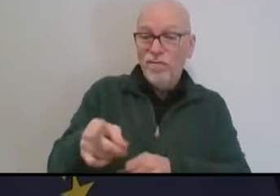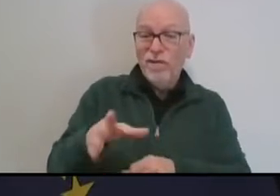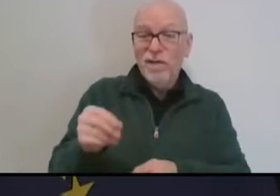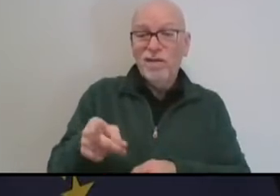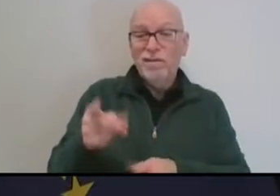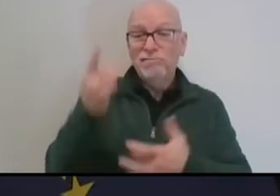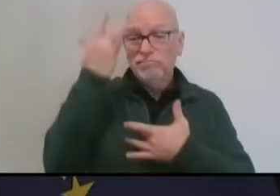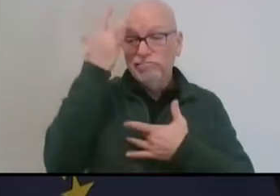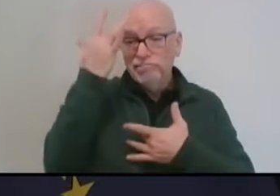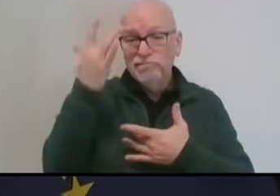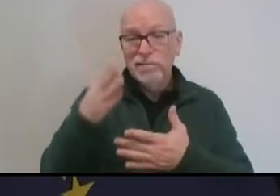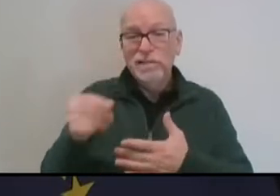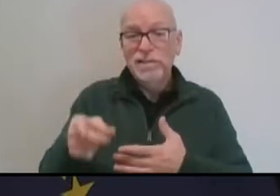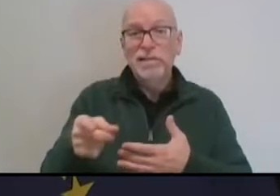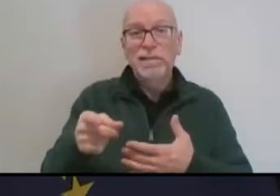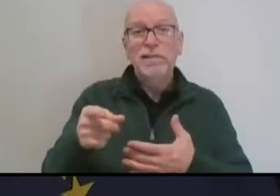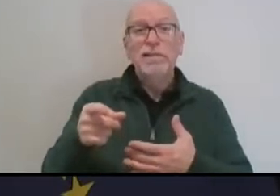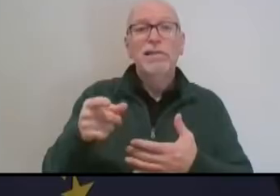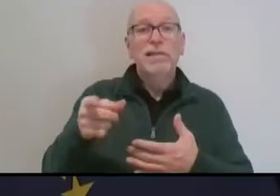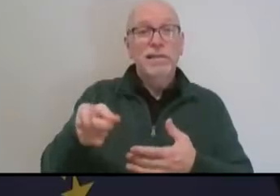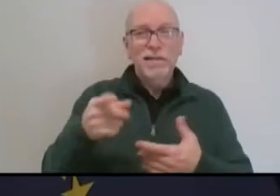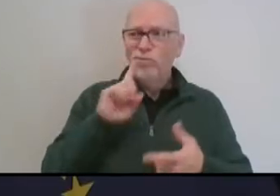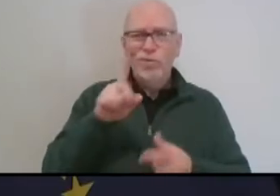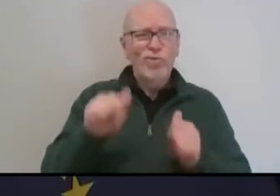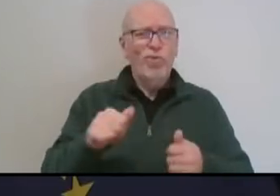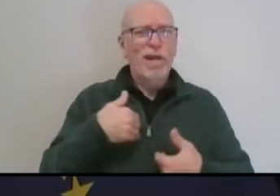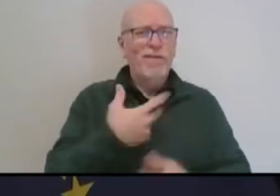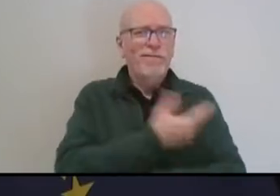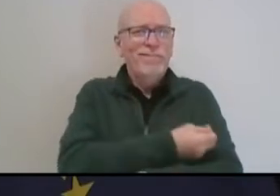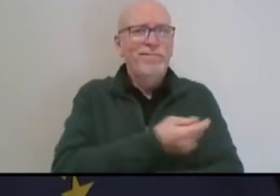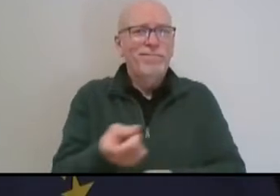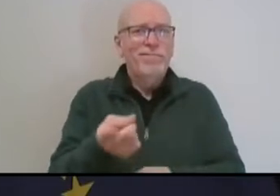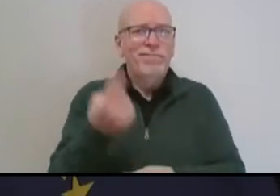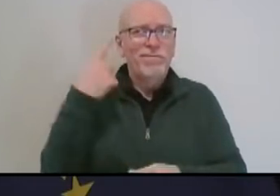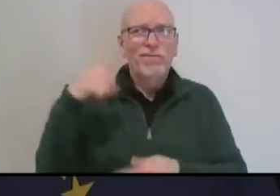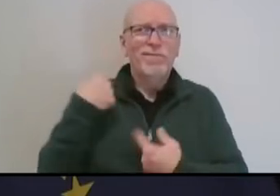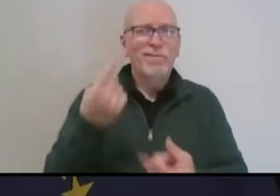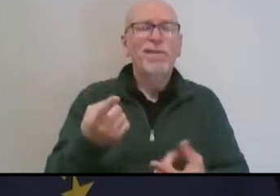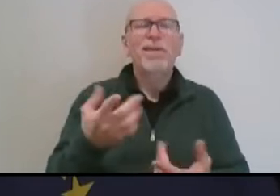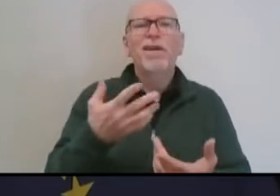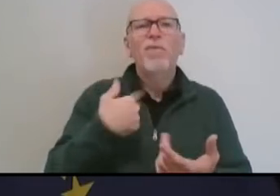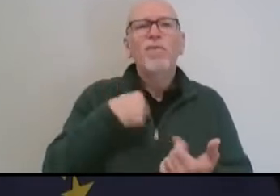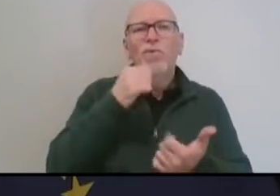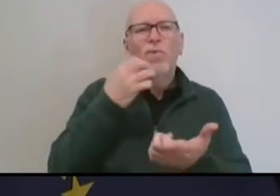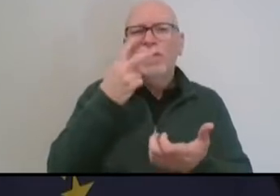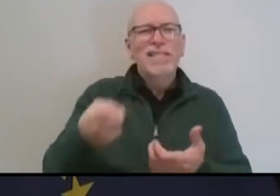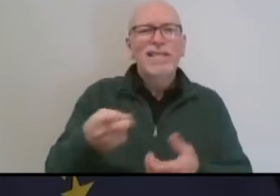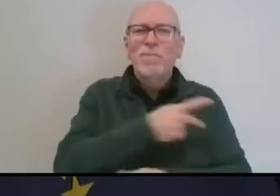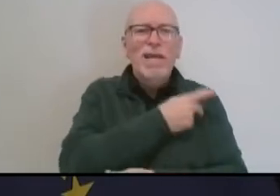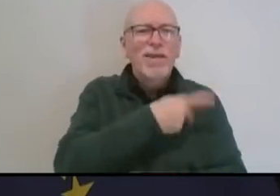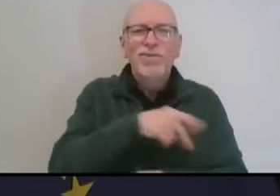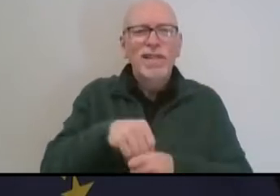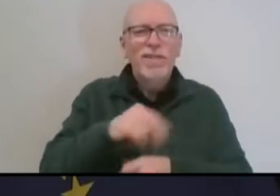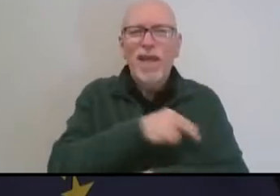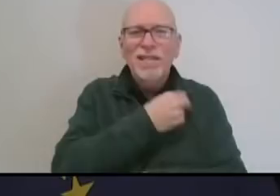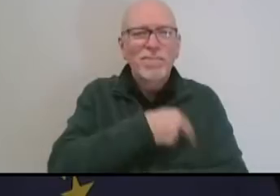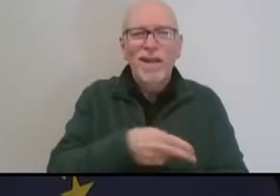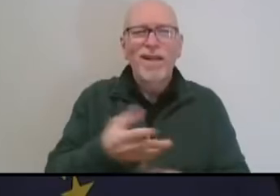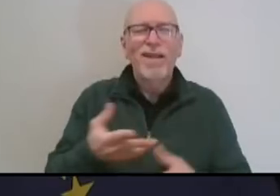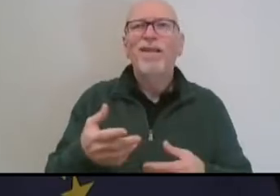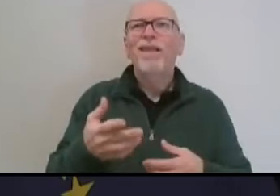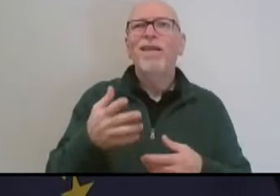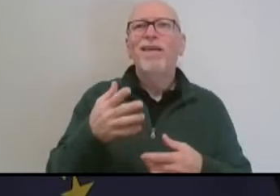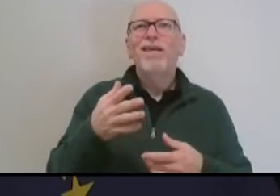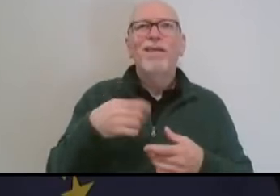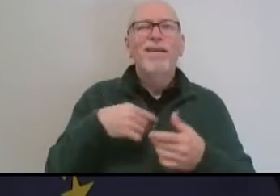from COVID and they have met that eligibility criteria for some time. We don't want to see those patients in our hospitals and